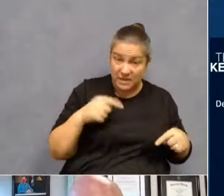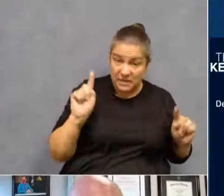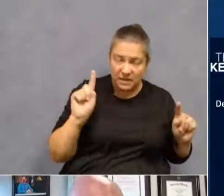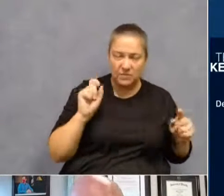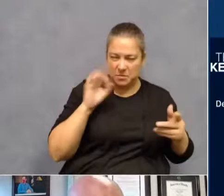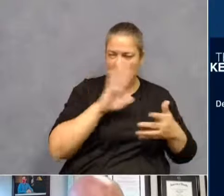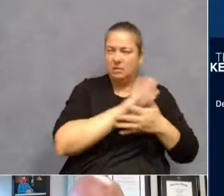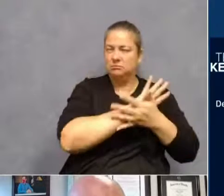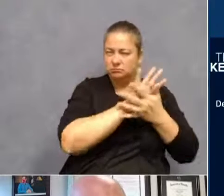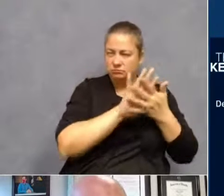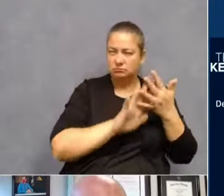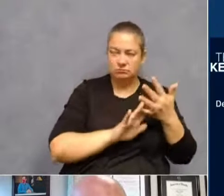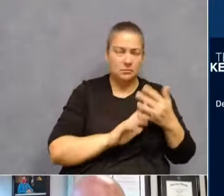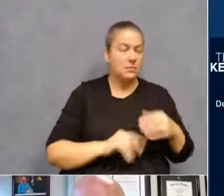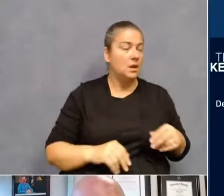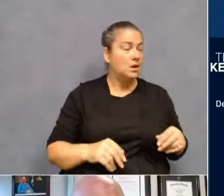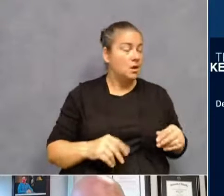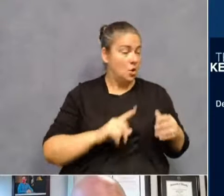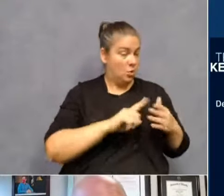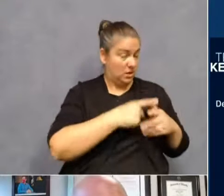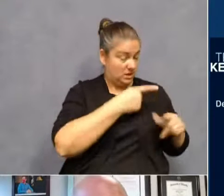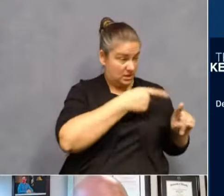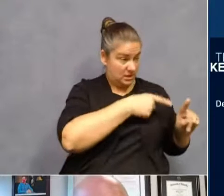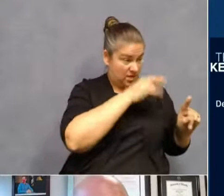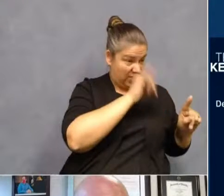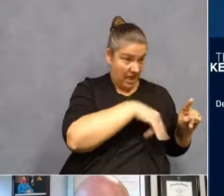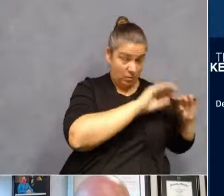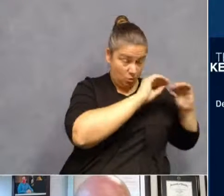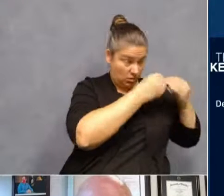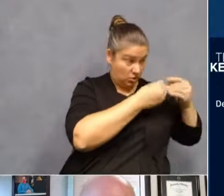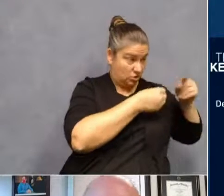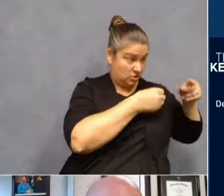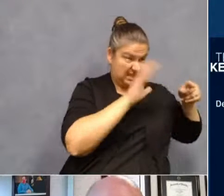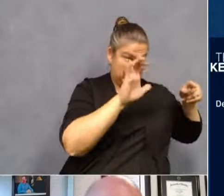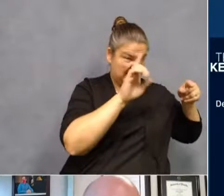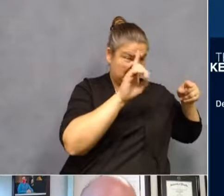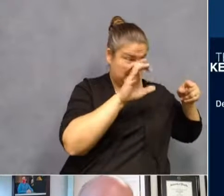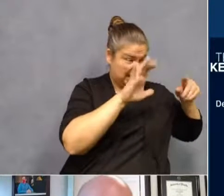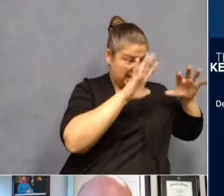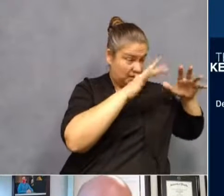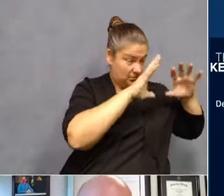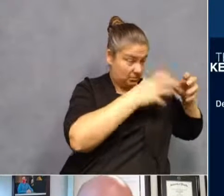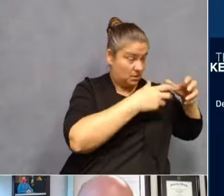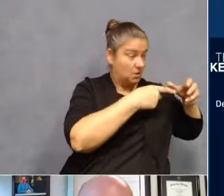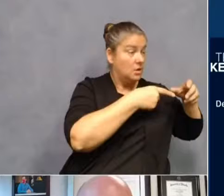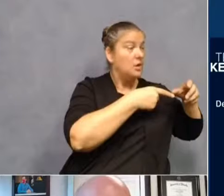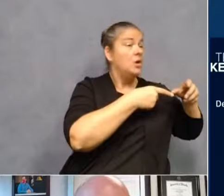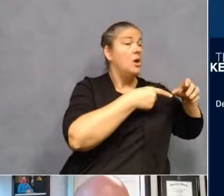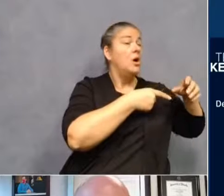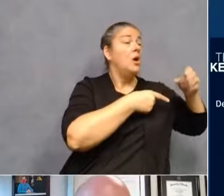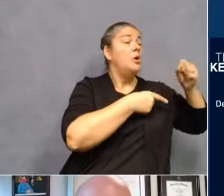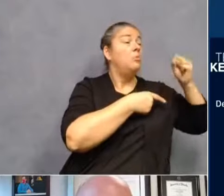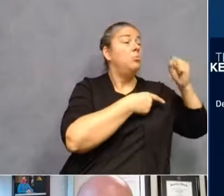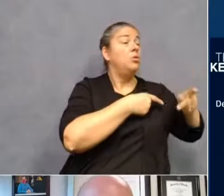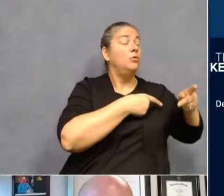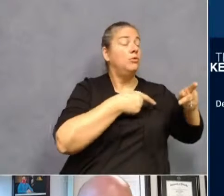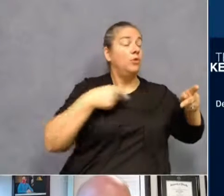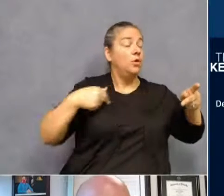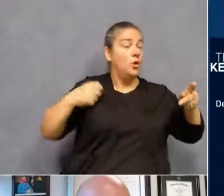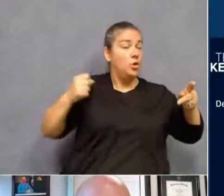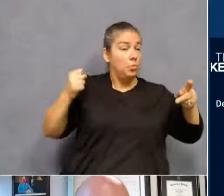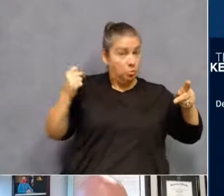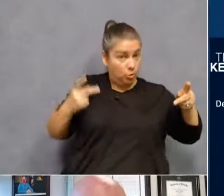their recommendations, that's when folks like us here in Kentucky and the rest of the states will start